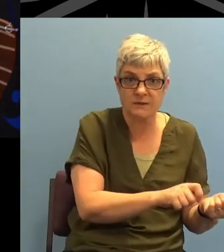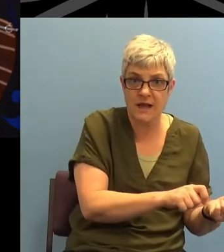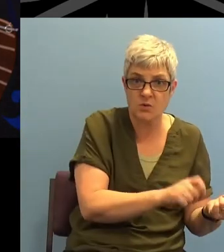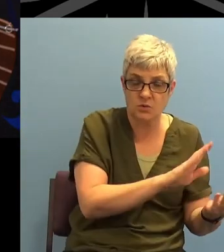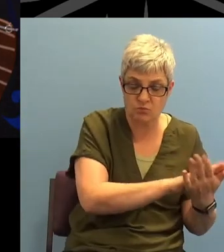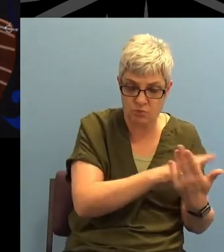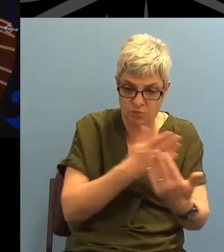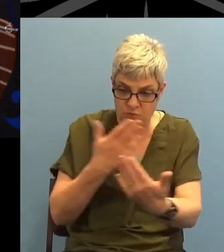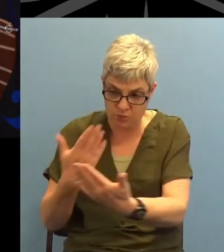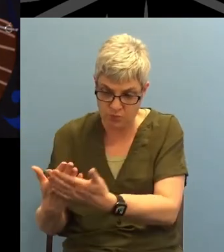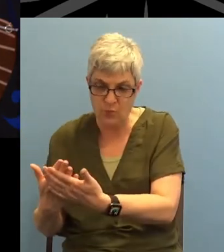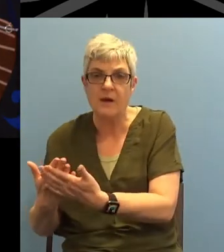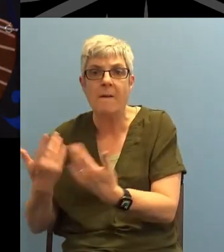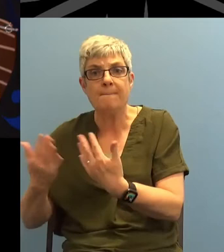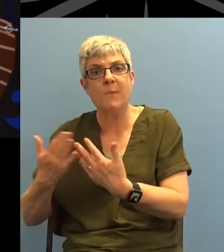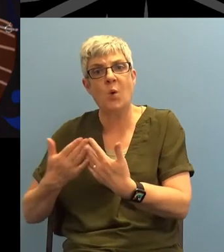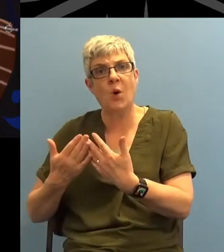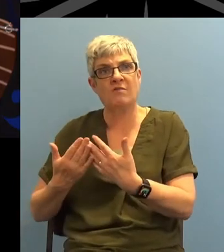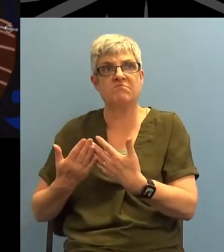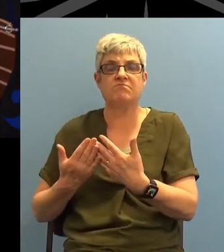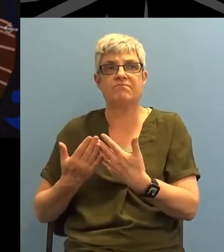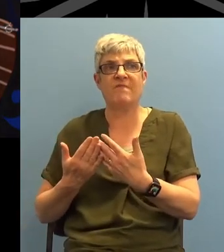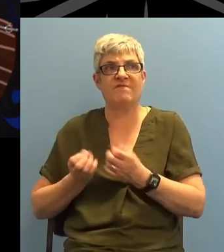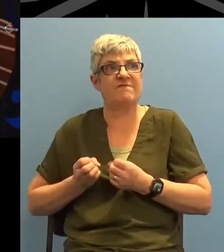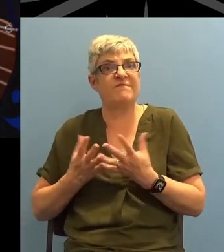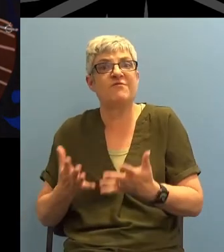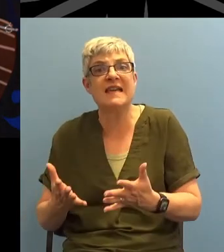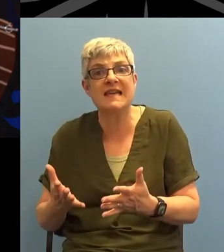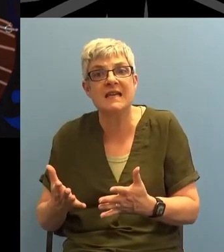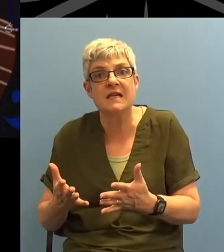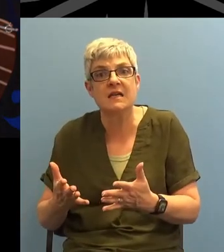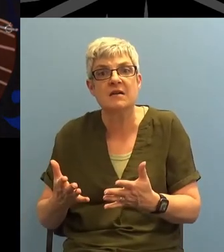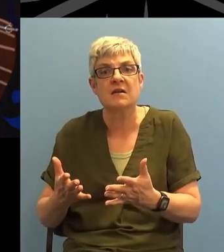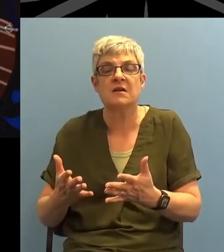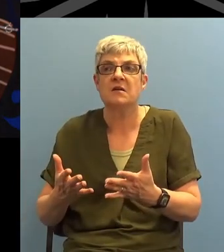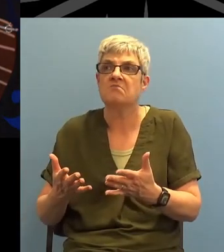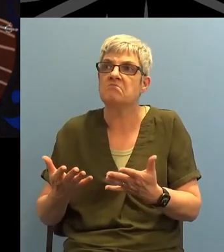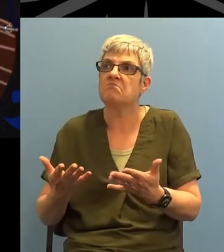to a more free